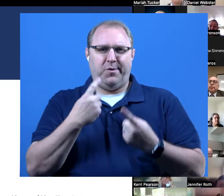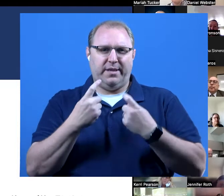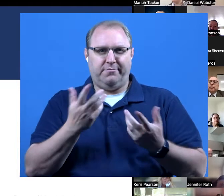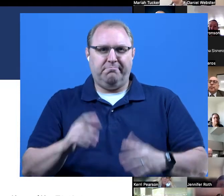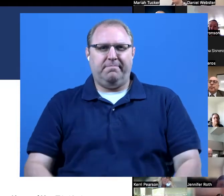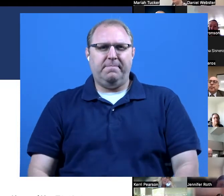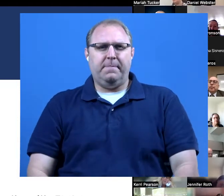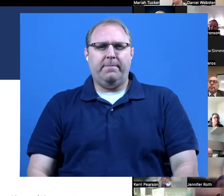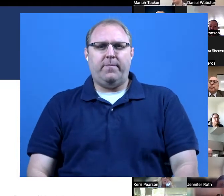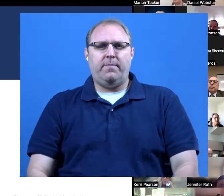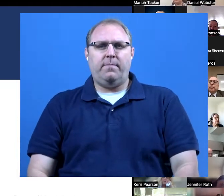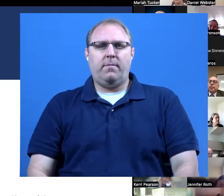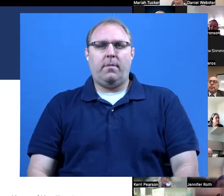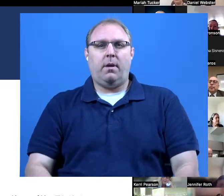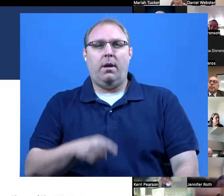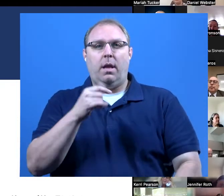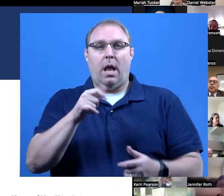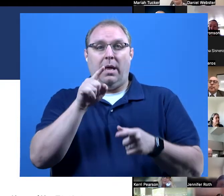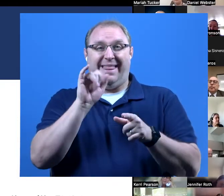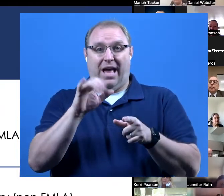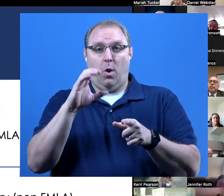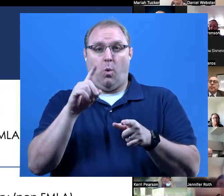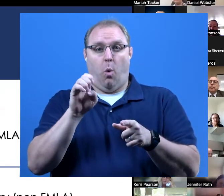I'm excited about your questions for this.